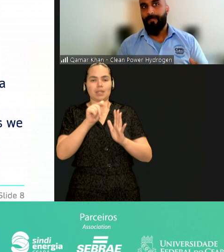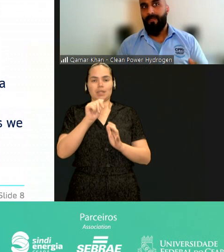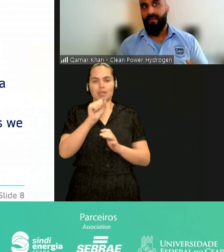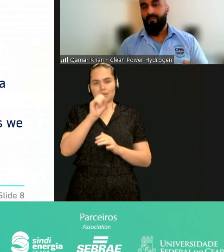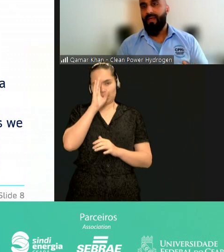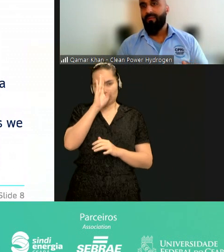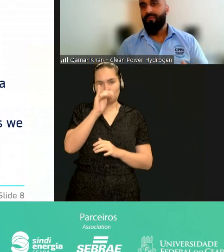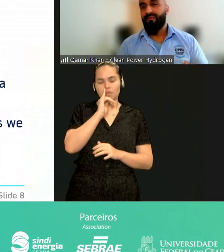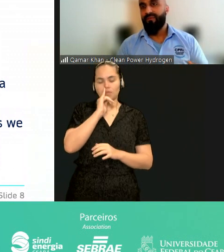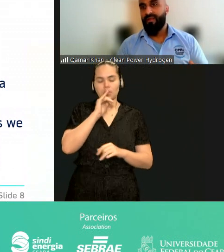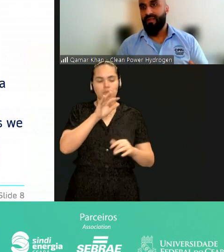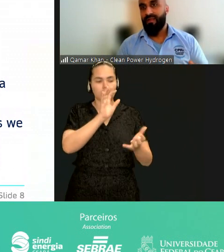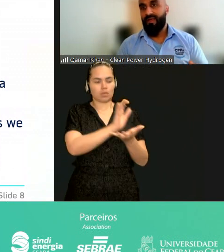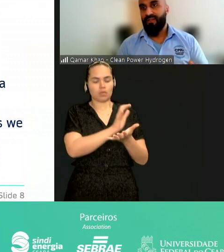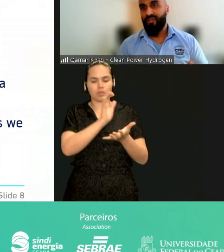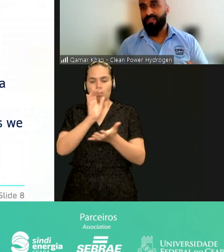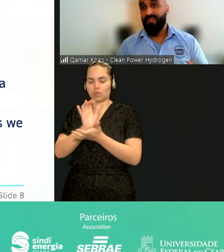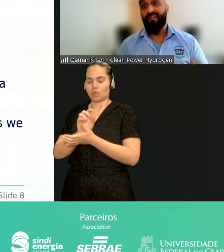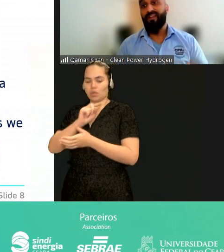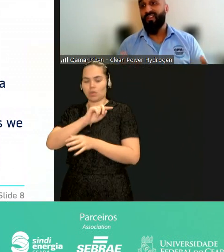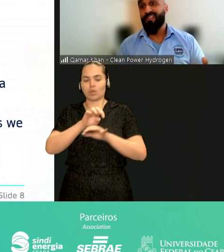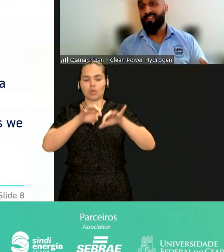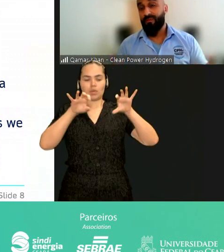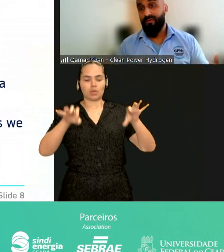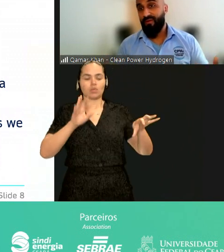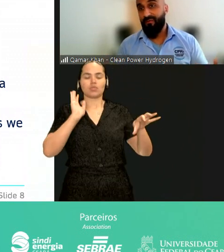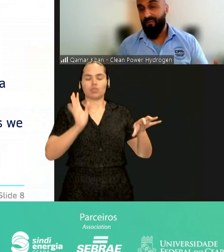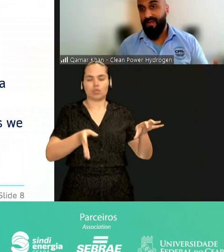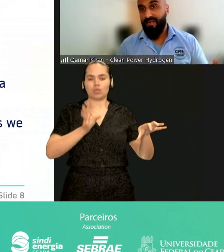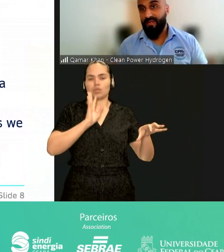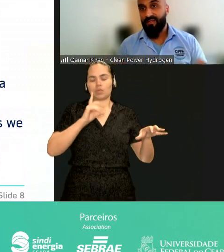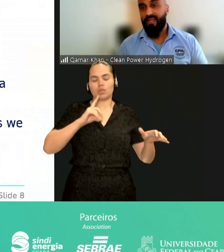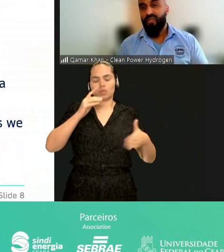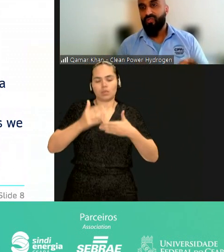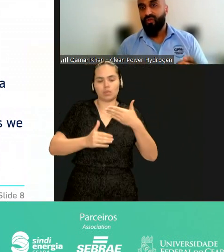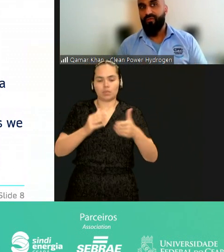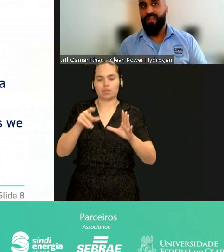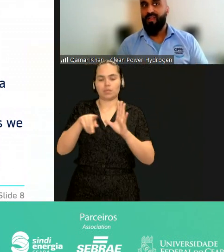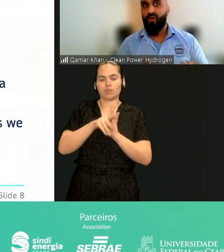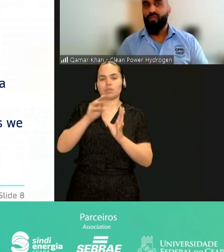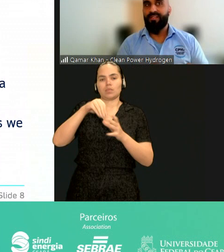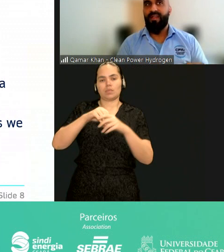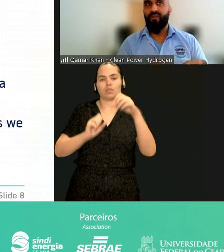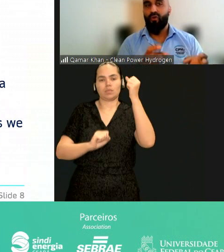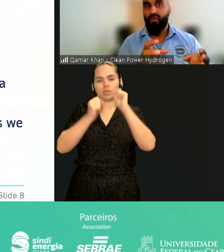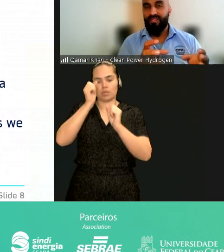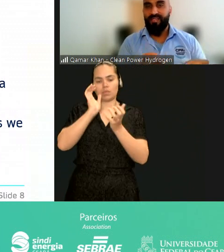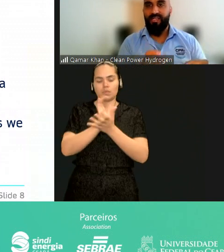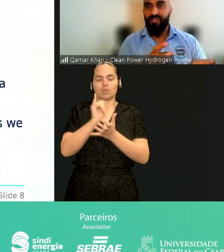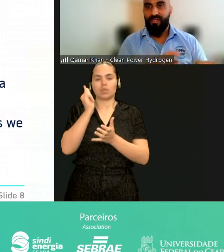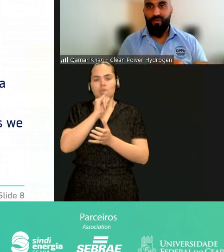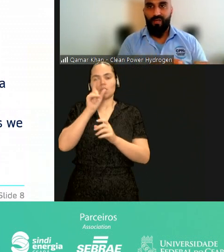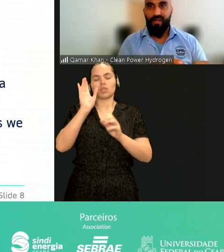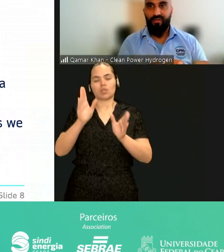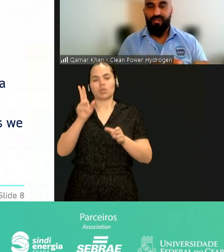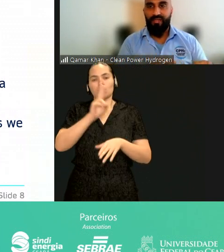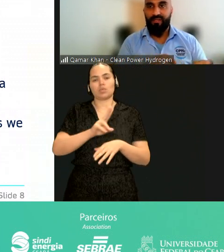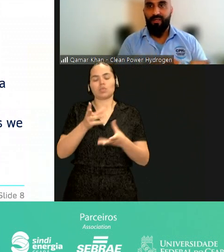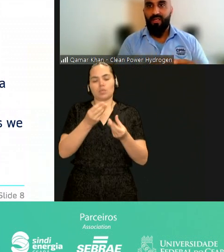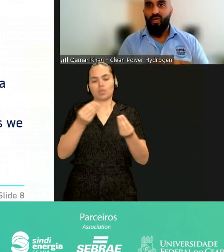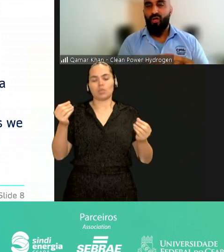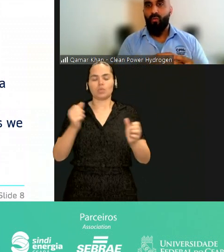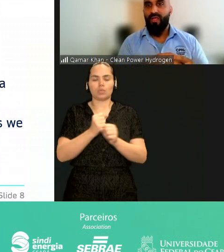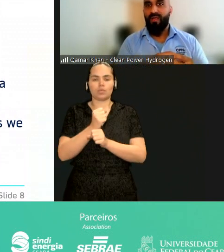got membrane-free electrolysis, and electrolysis has been around for many years. So really, all the stages in our